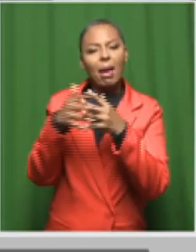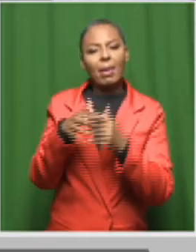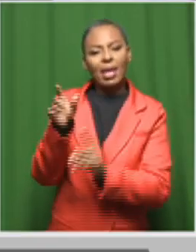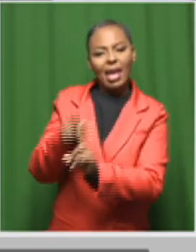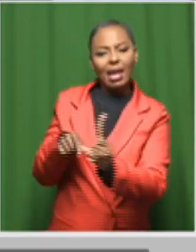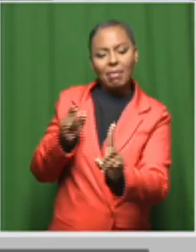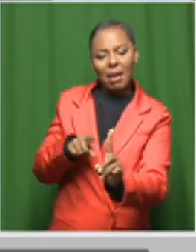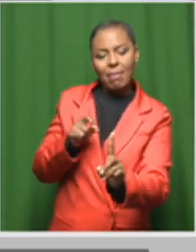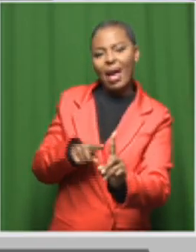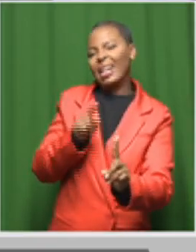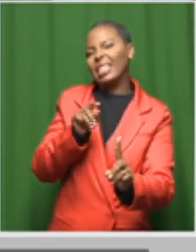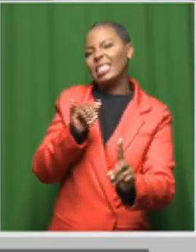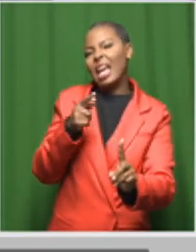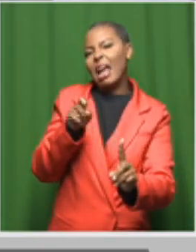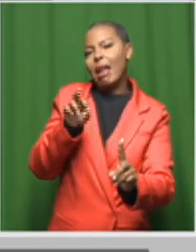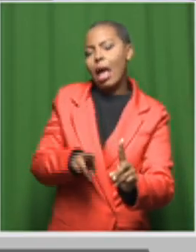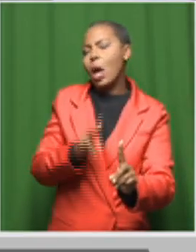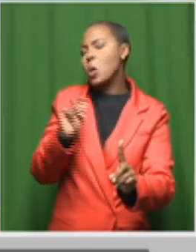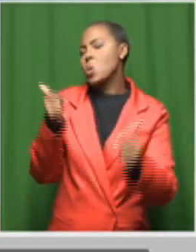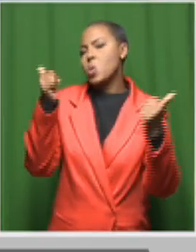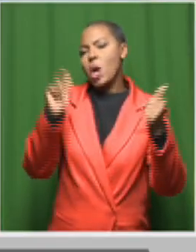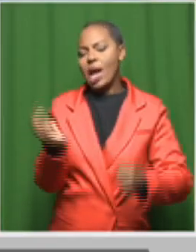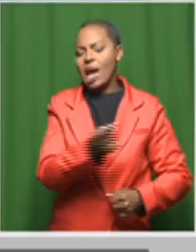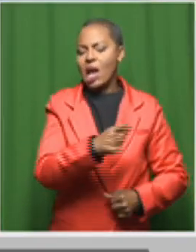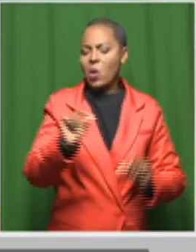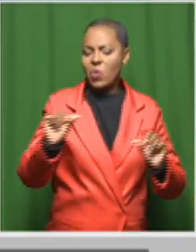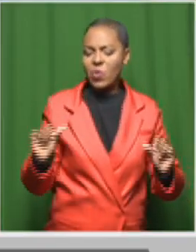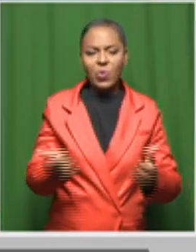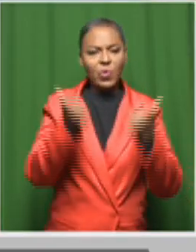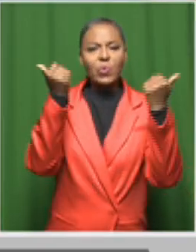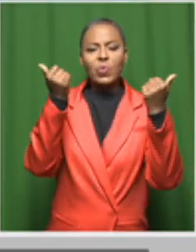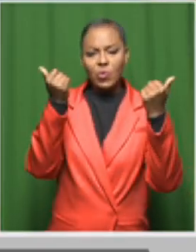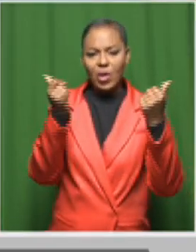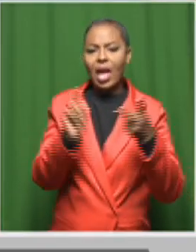good tennis. Casper Ruud is another one that you can't